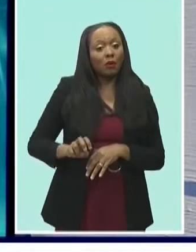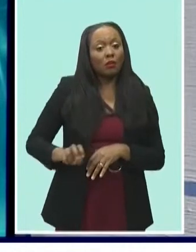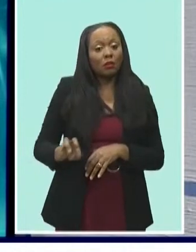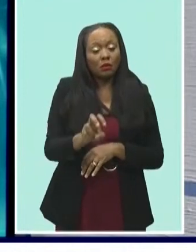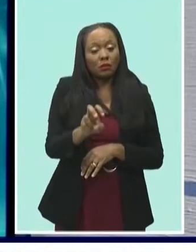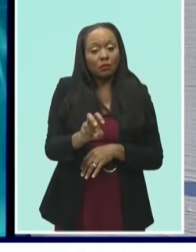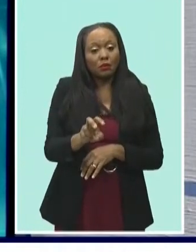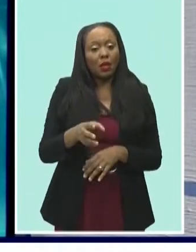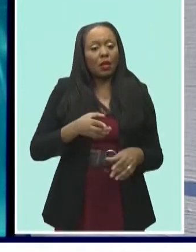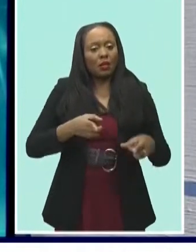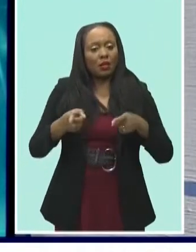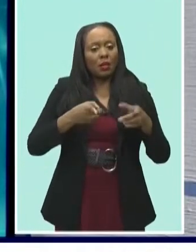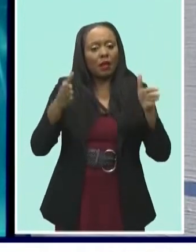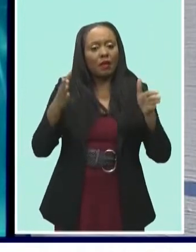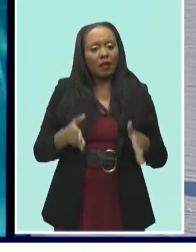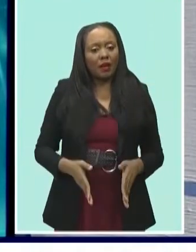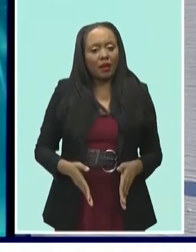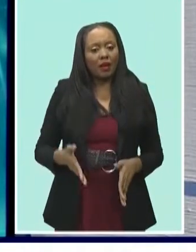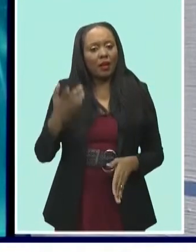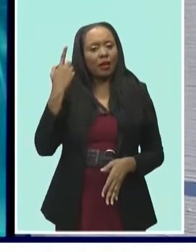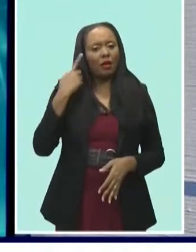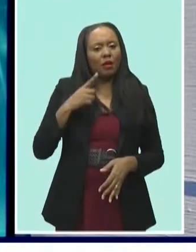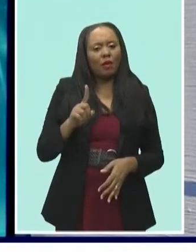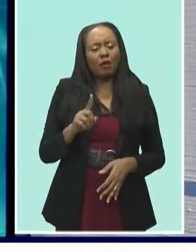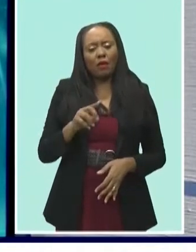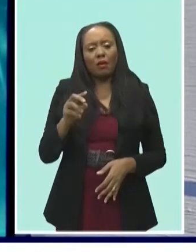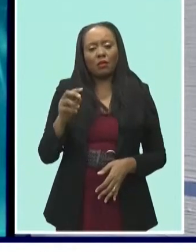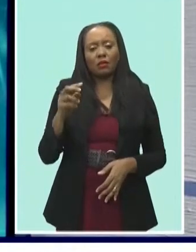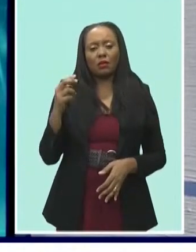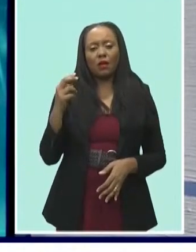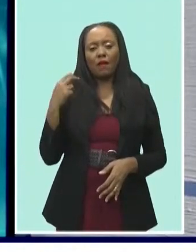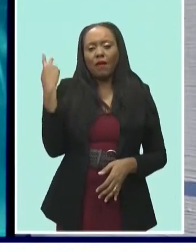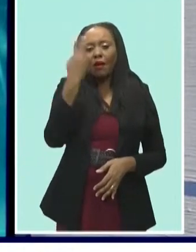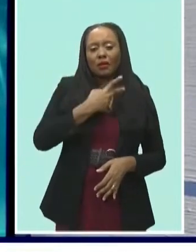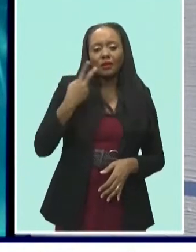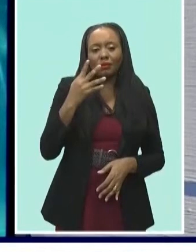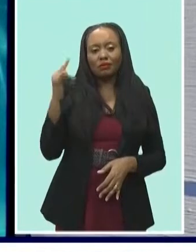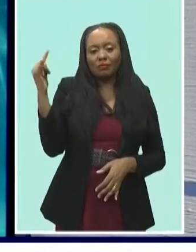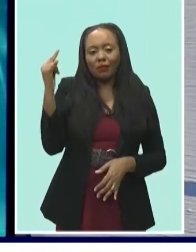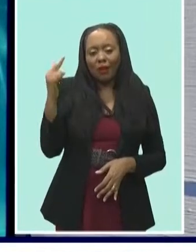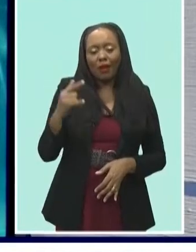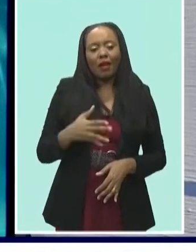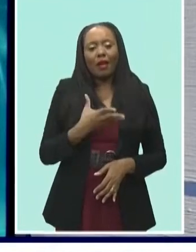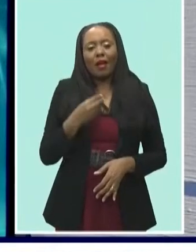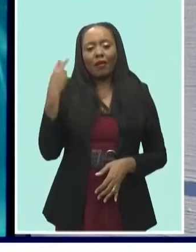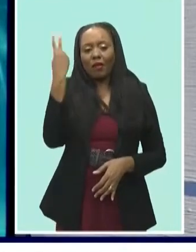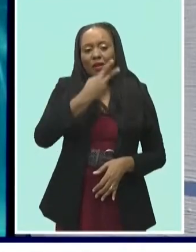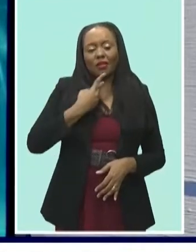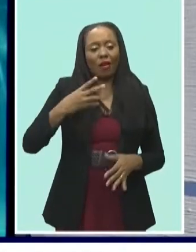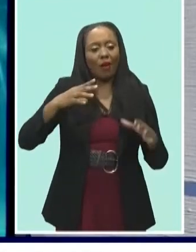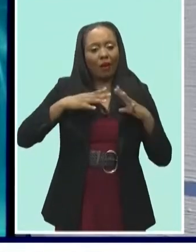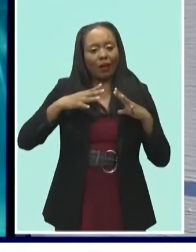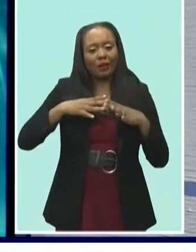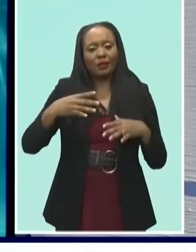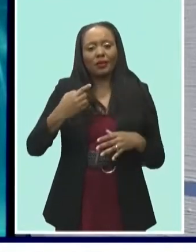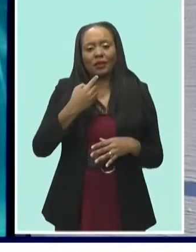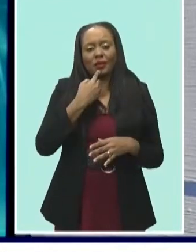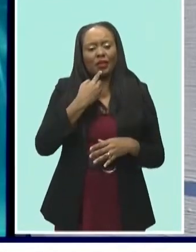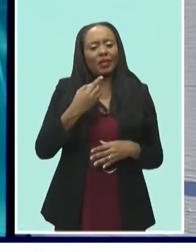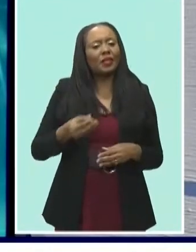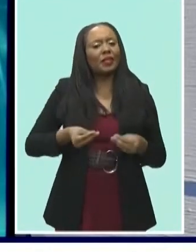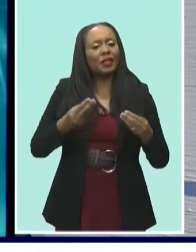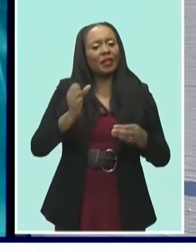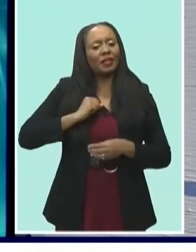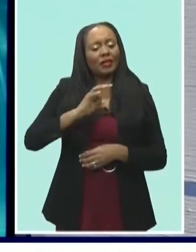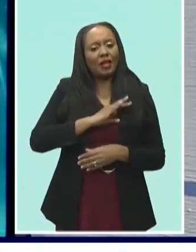from Director of External Affairs and Sustainability for Virgin Atlantic and Virgin Holidays, Nathan Stour. Mr. Stour says that providing staff